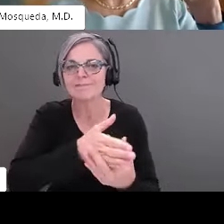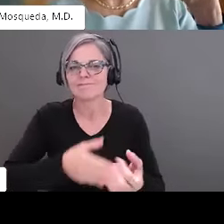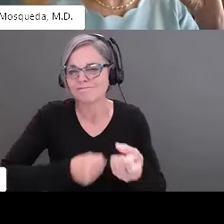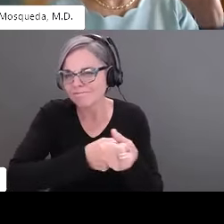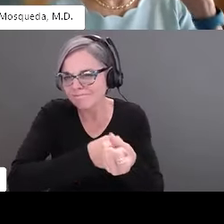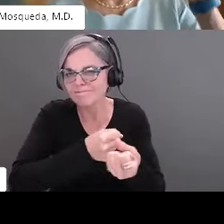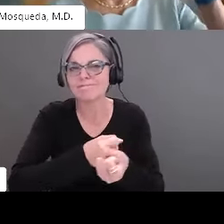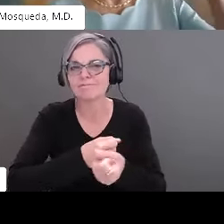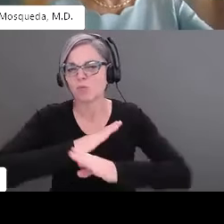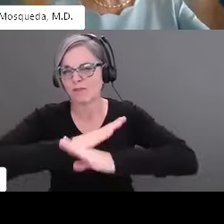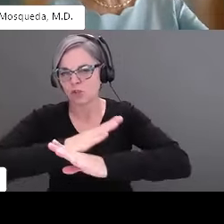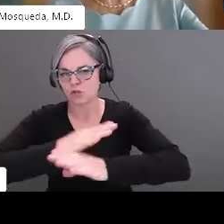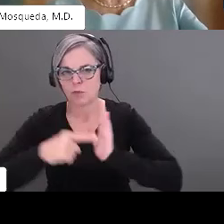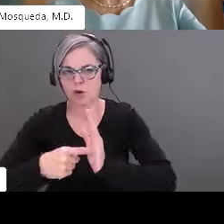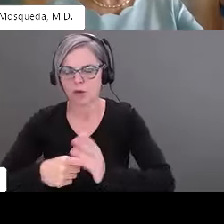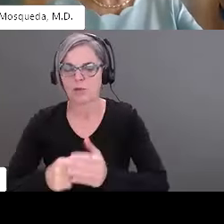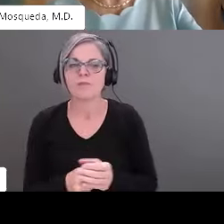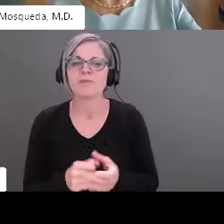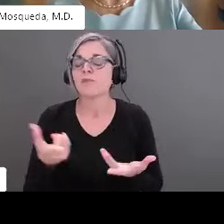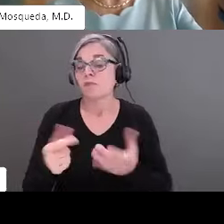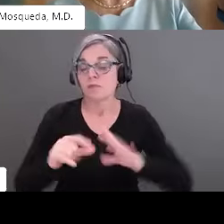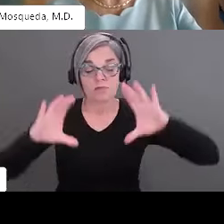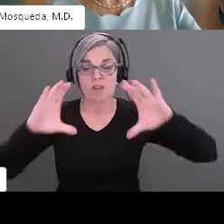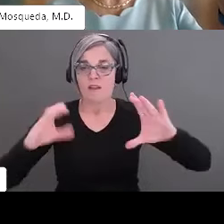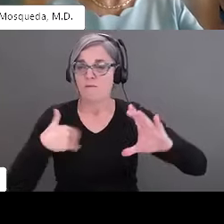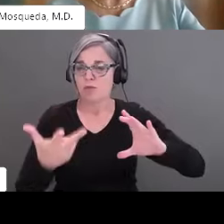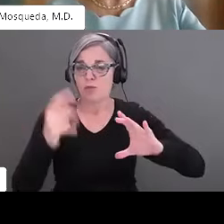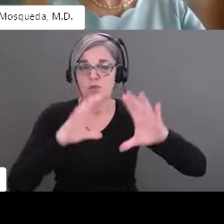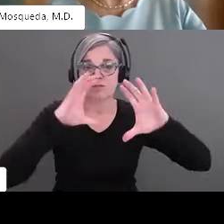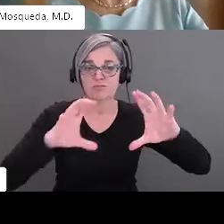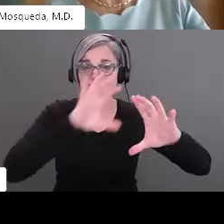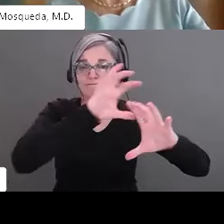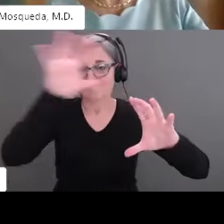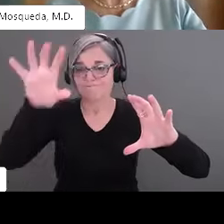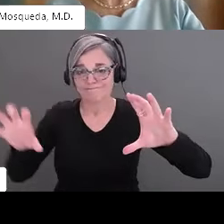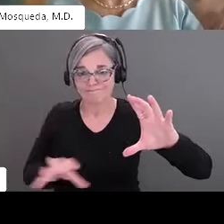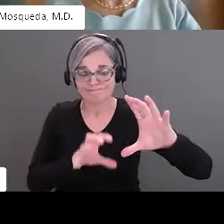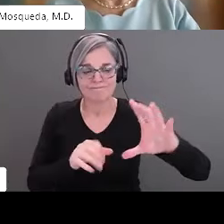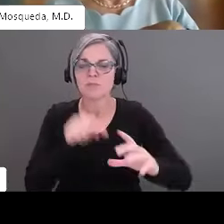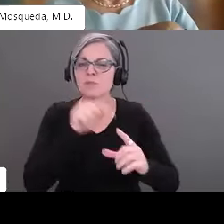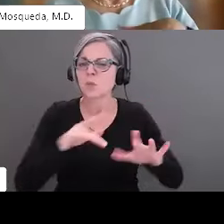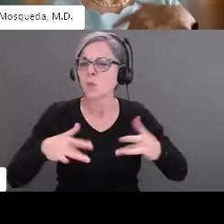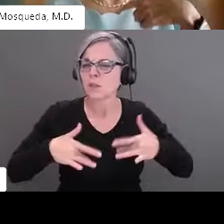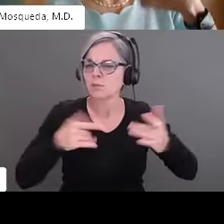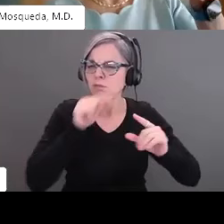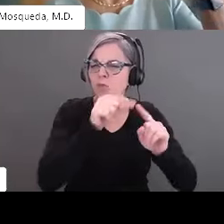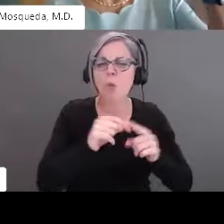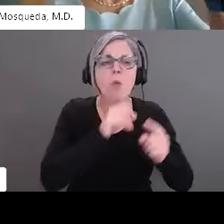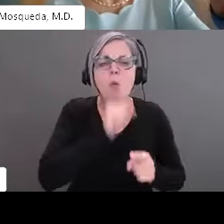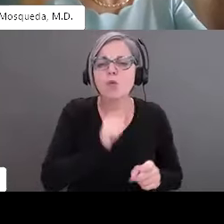3 domains. What's going on with the older adult who may be being abused or is at risk?